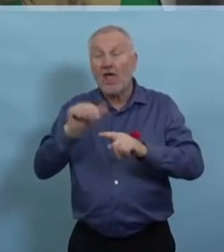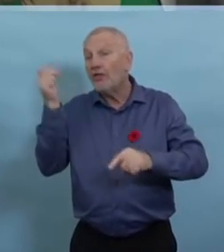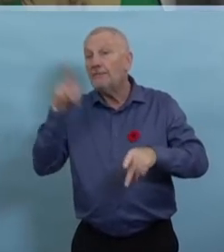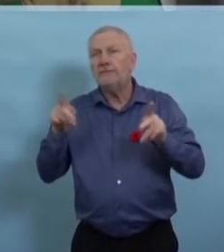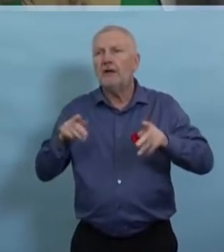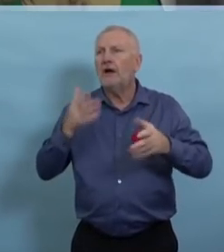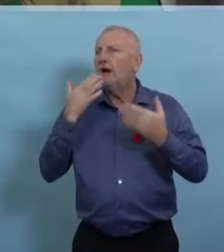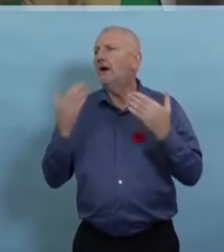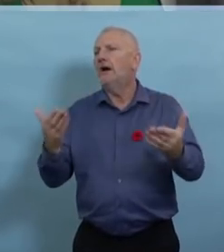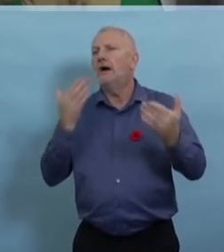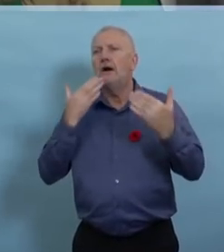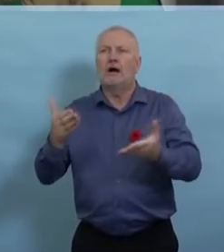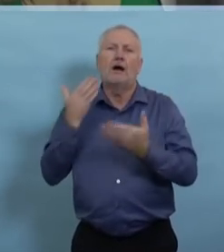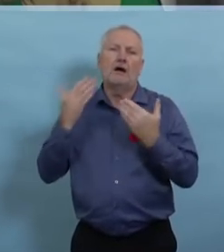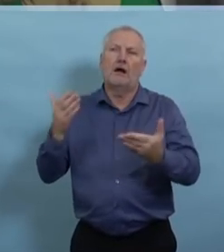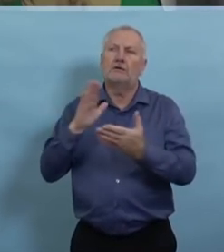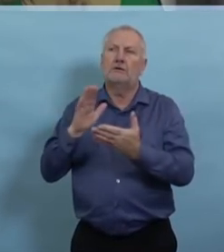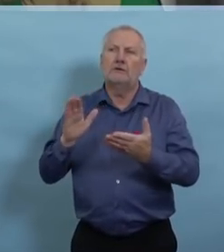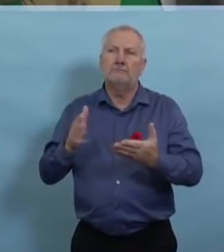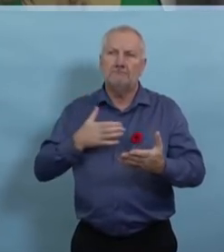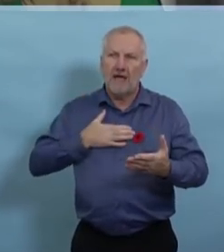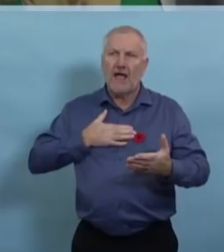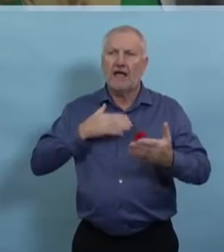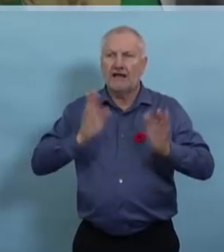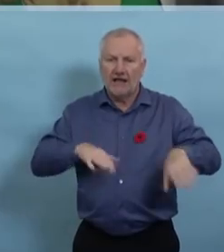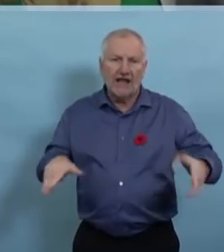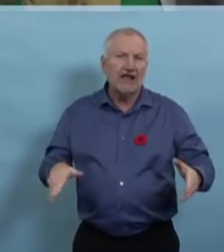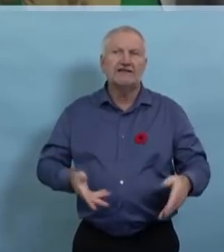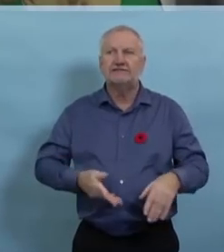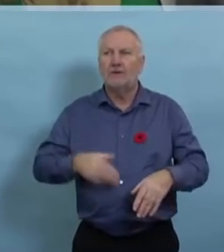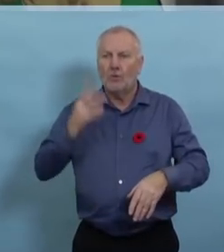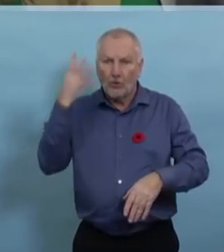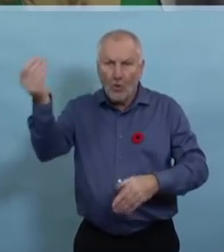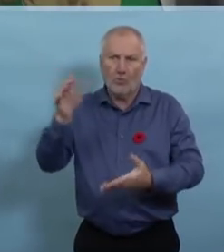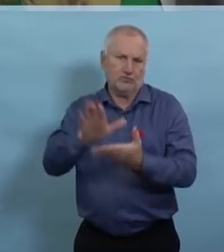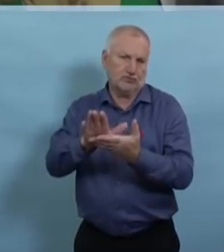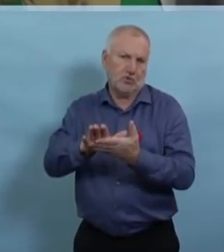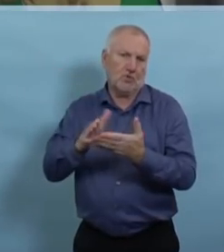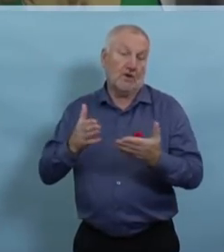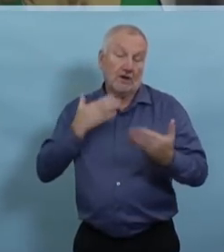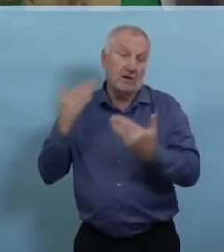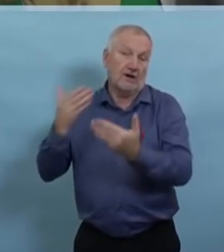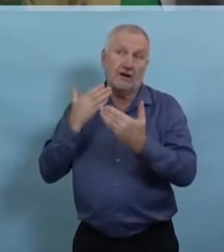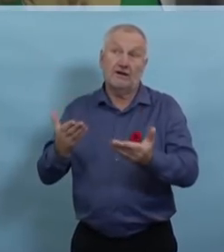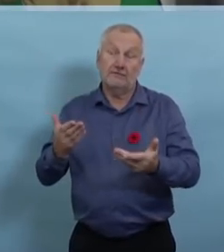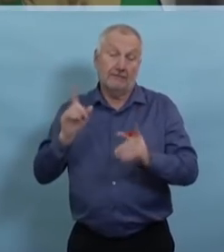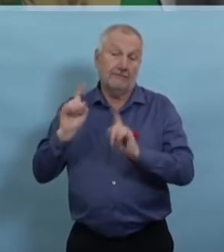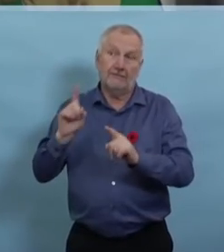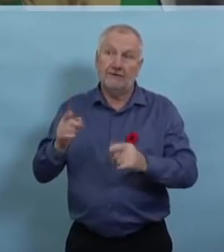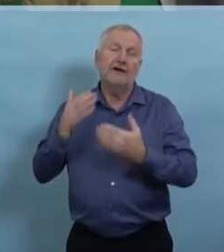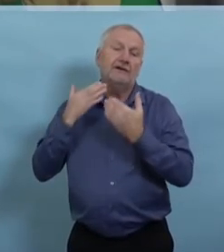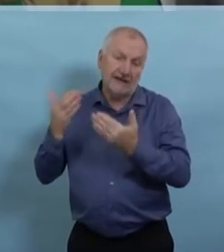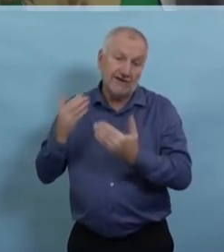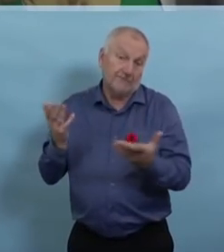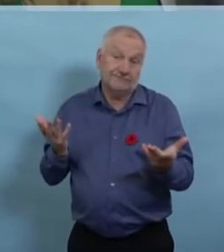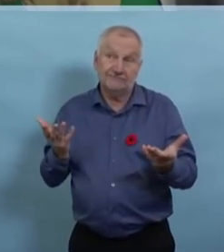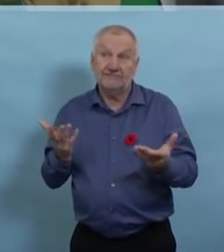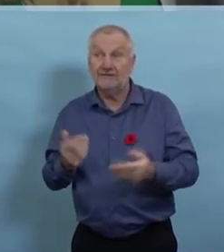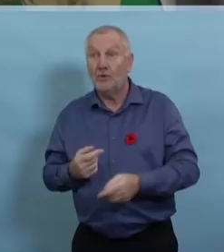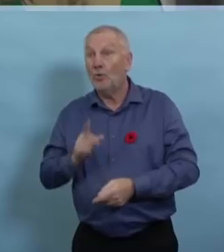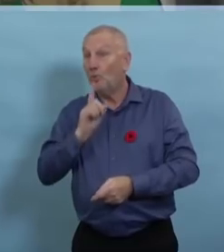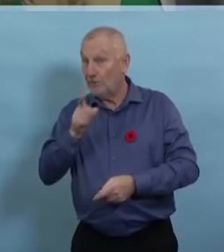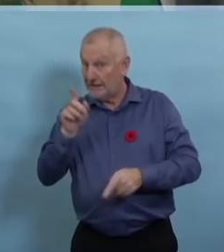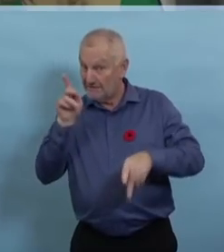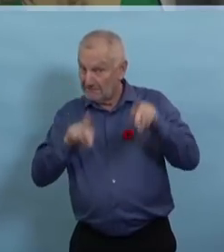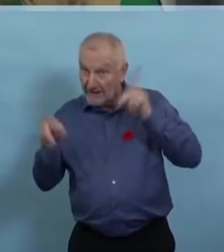that their children are able to go to school. So that isn't there isn't uniformity in terms of how people feel